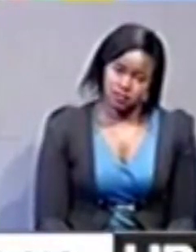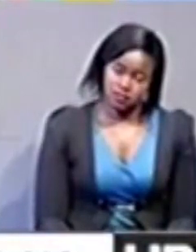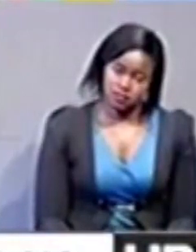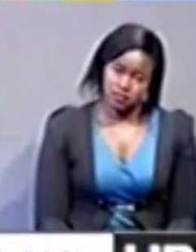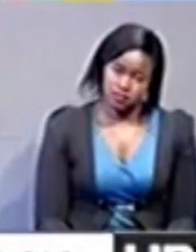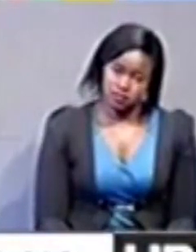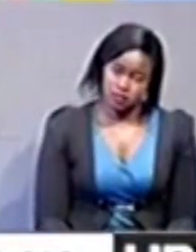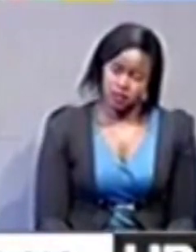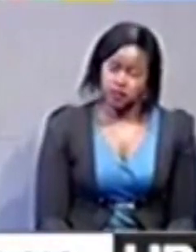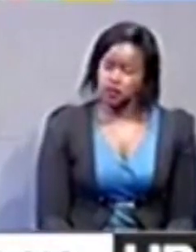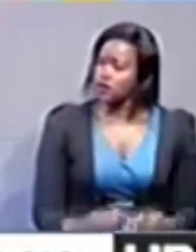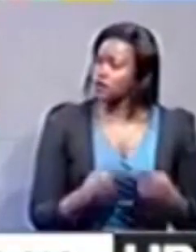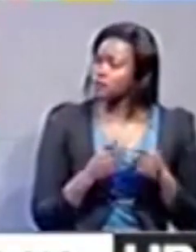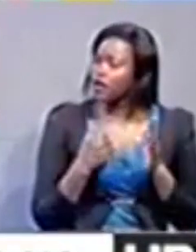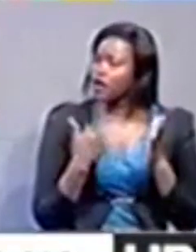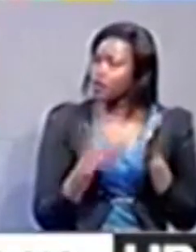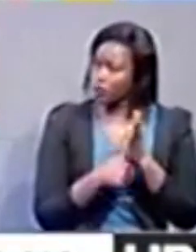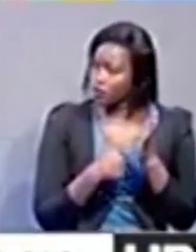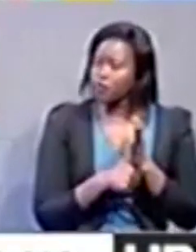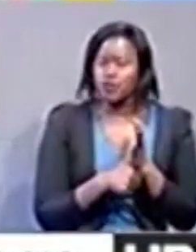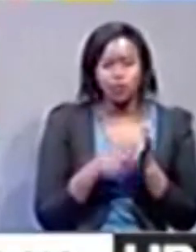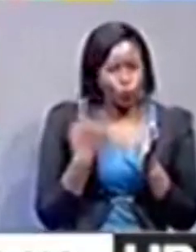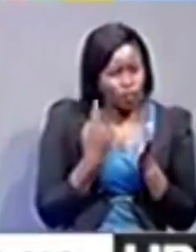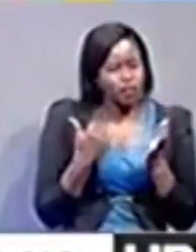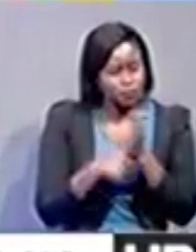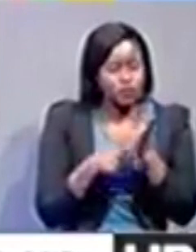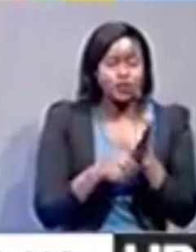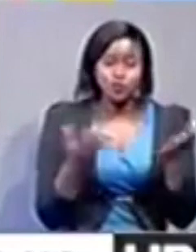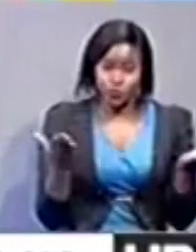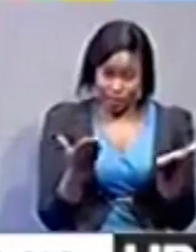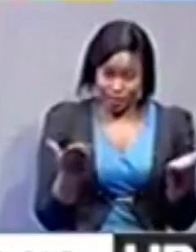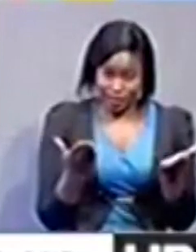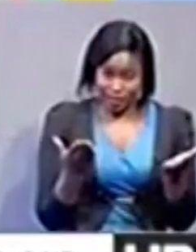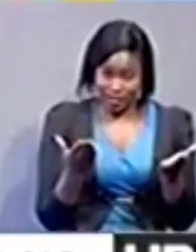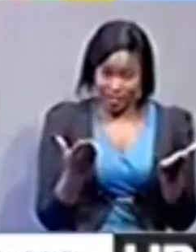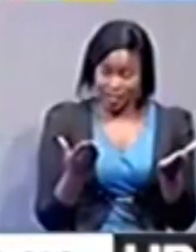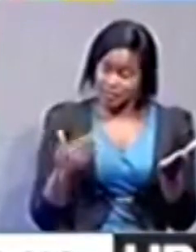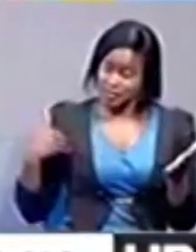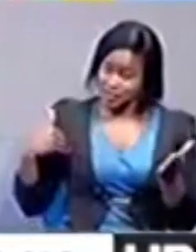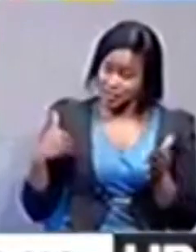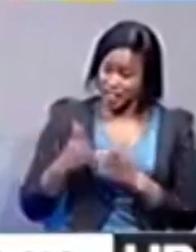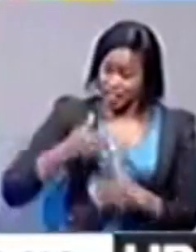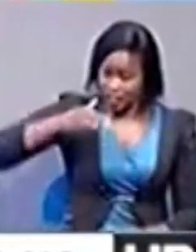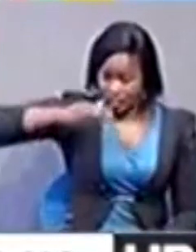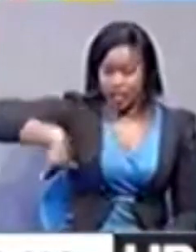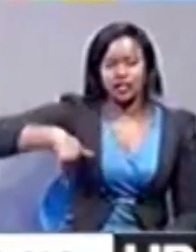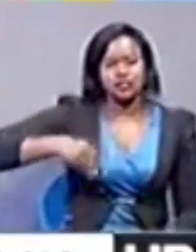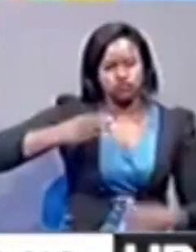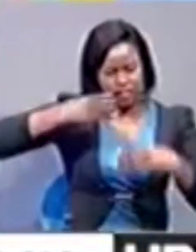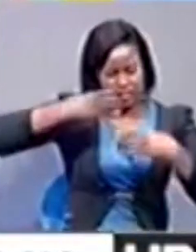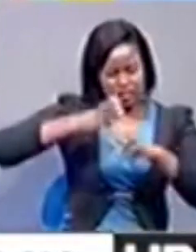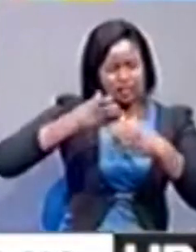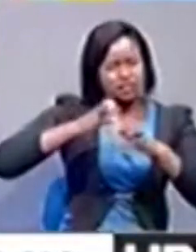The only problem that we are going to eliminate now has been the delay in the testing.